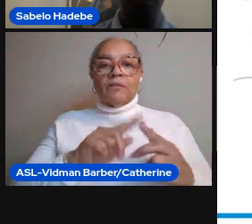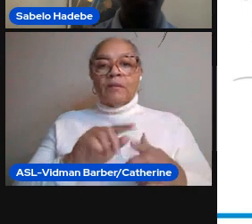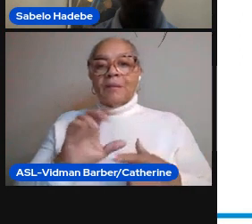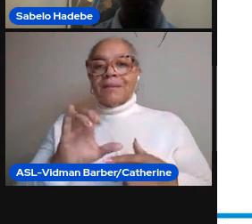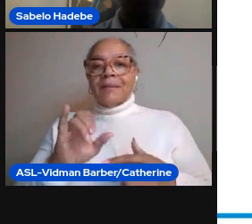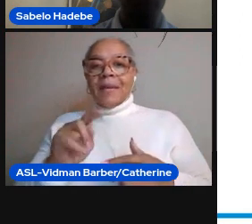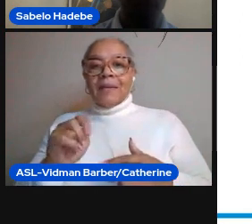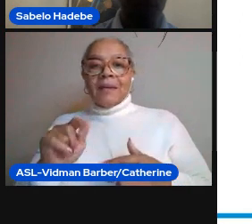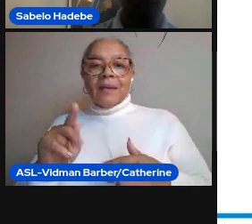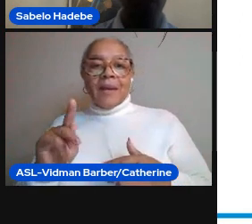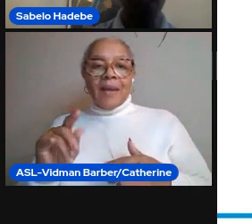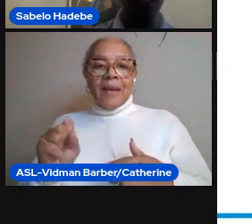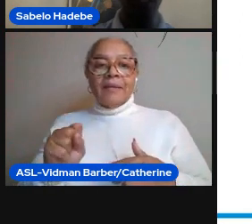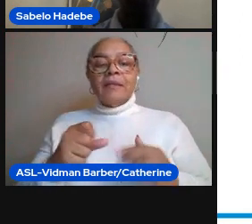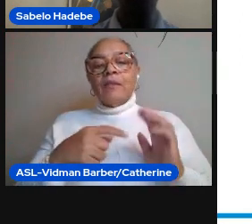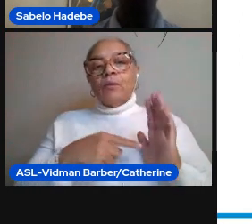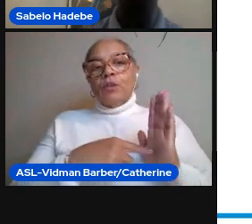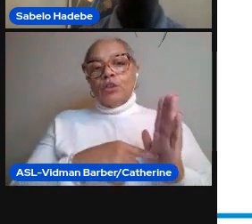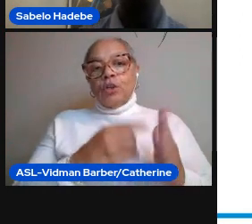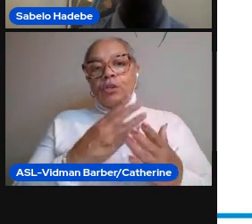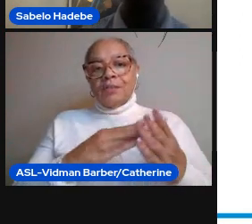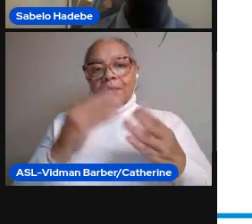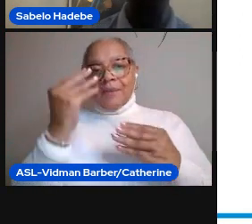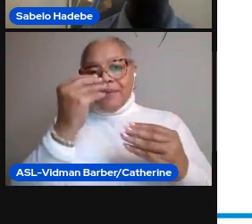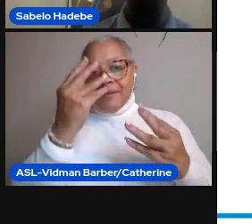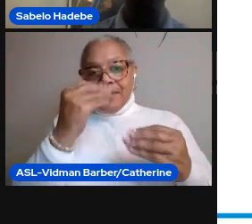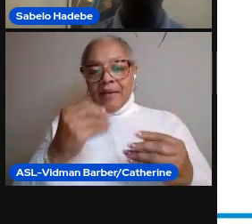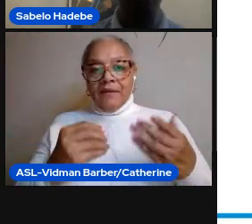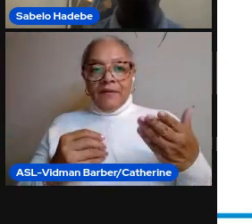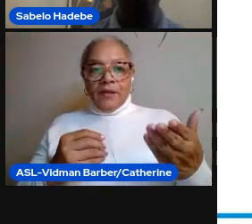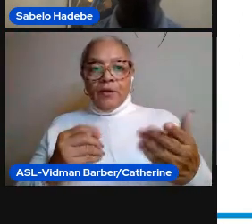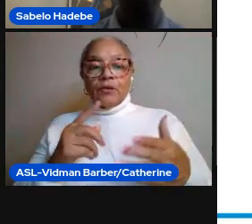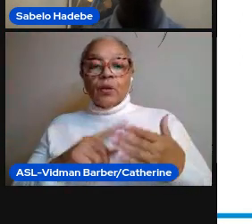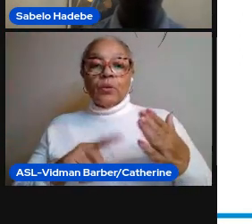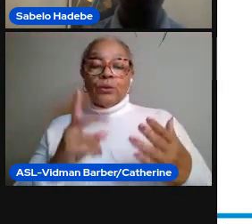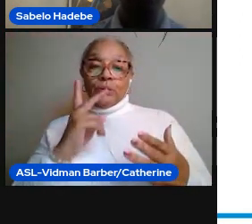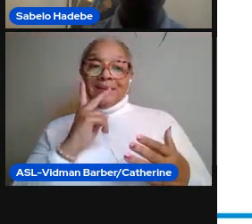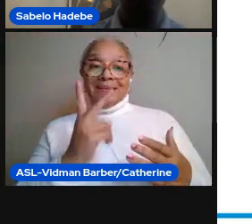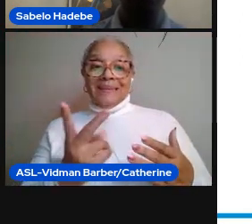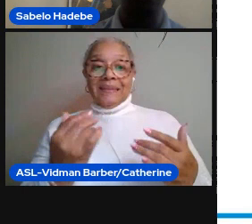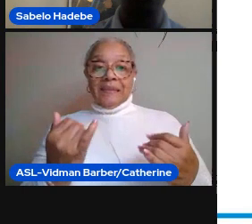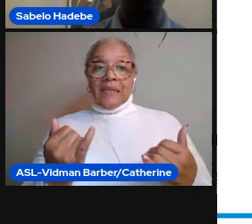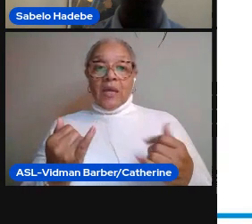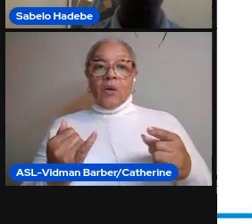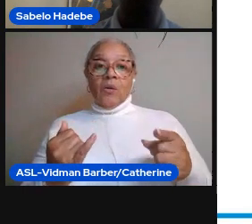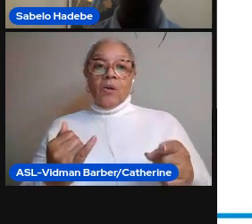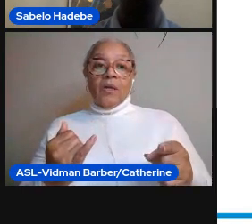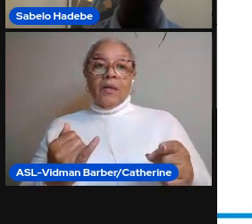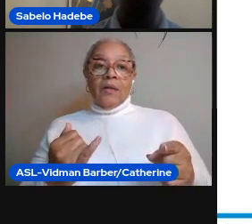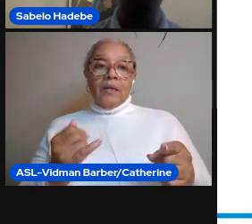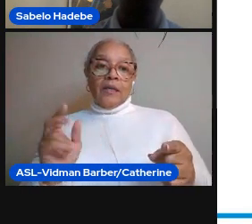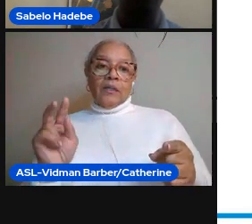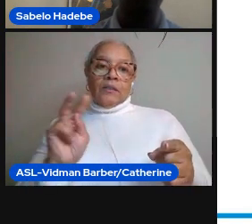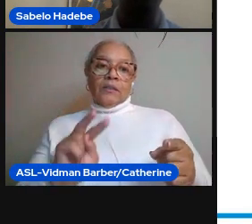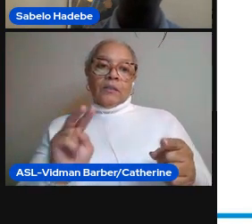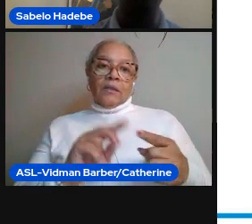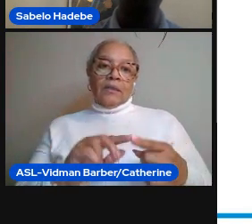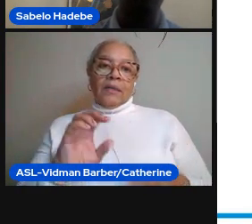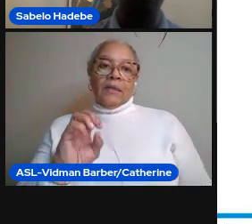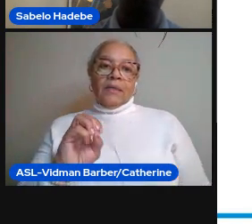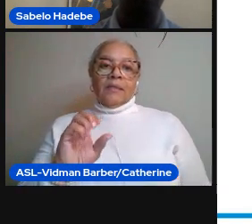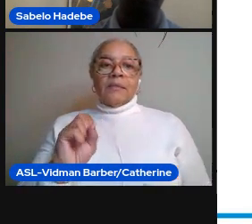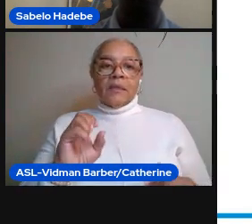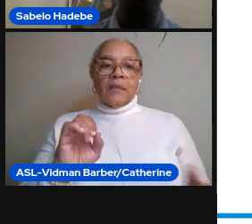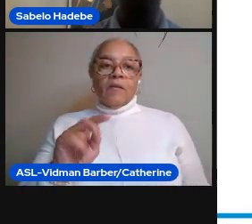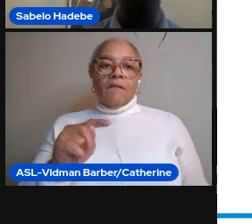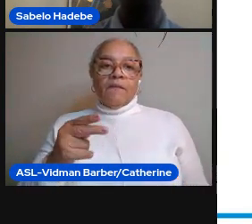of the data here. So what you are seeing here is so this is looking at eosinophils, which is what we had seen being